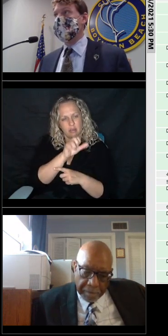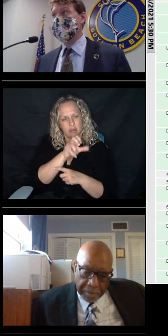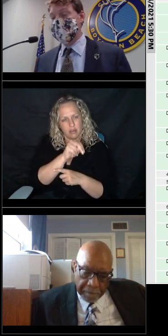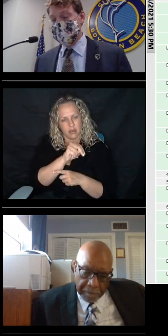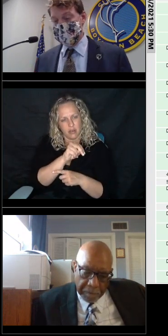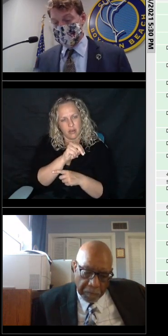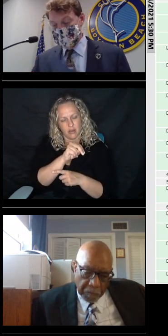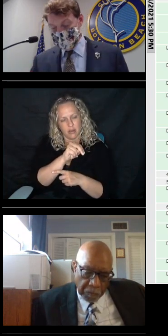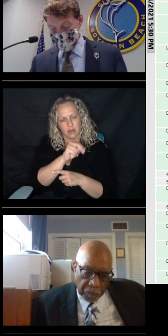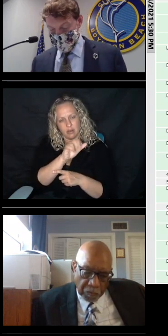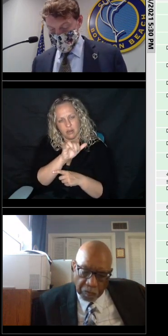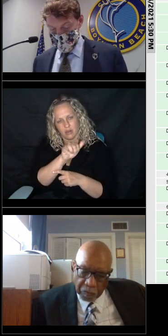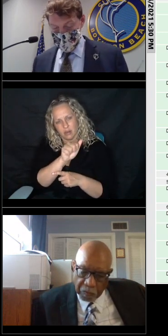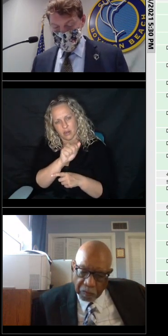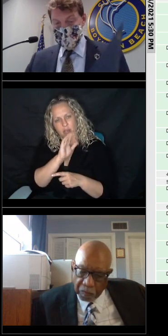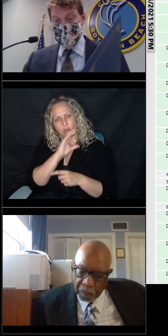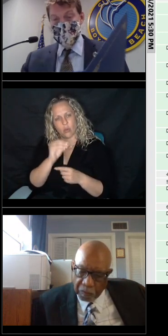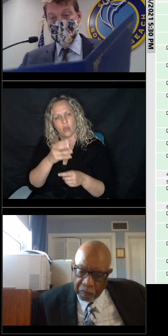accept the proclamation.